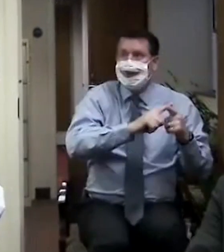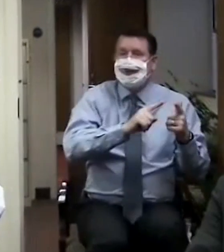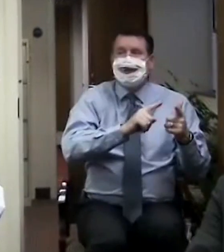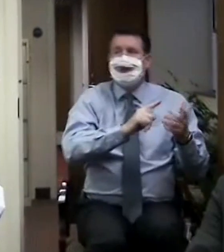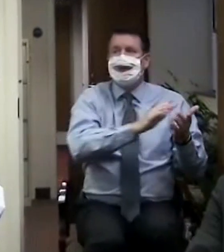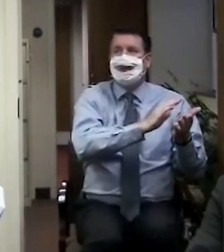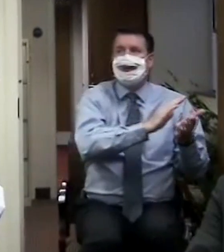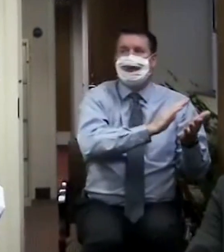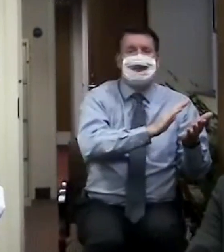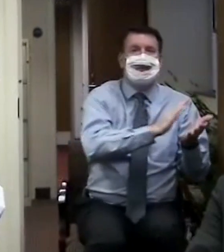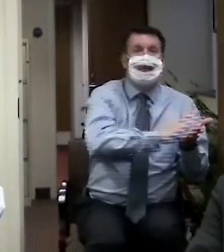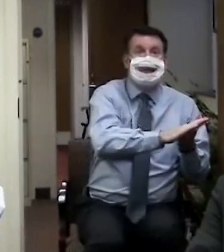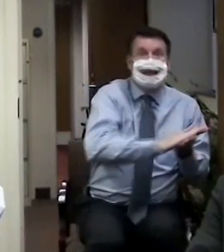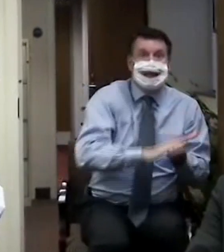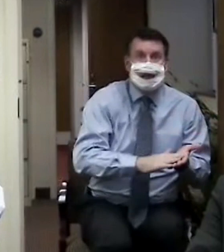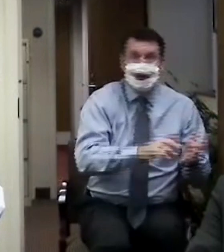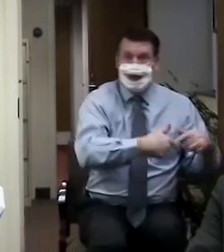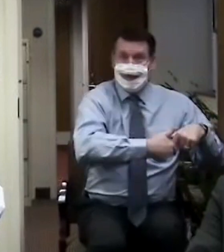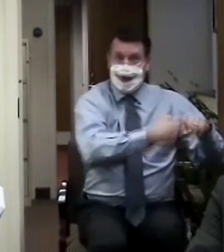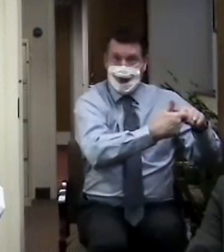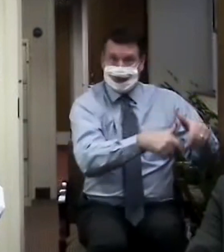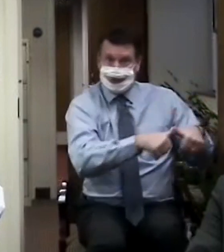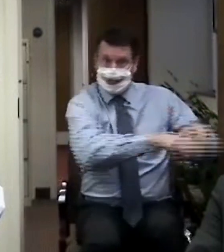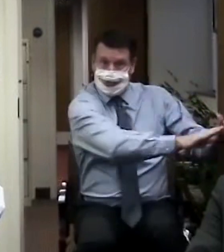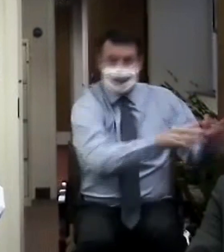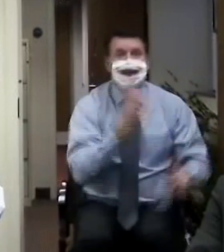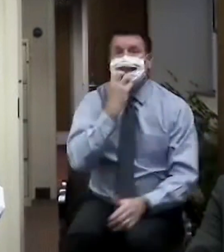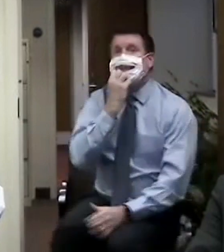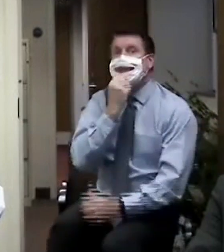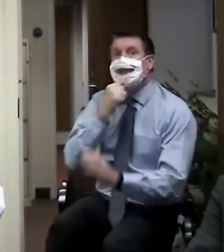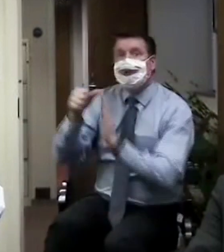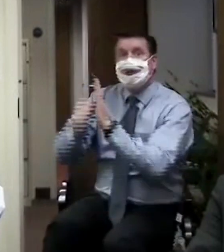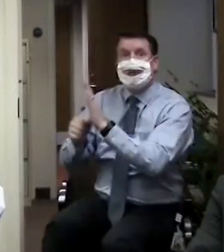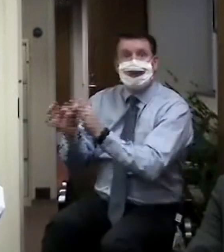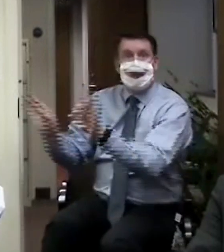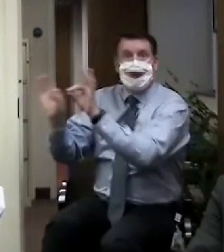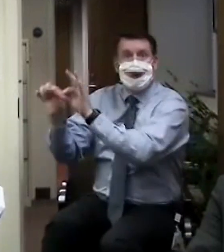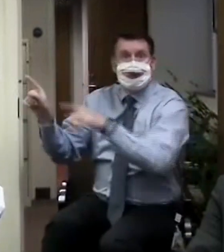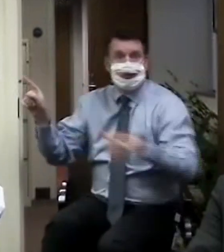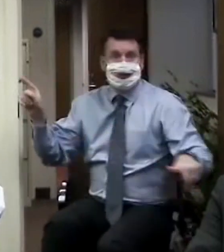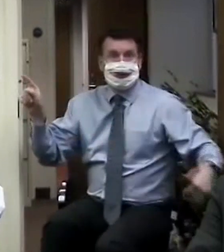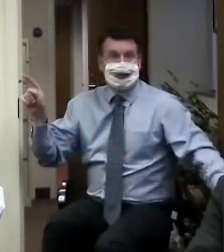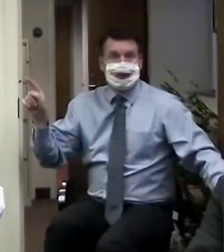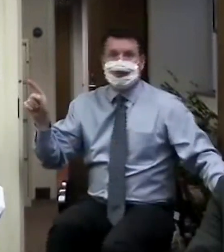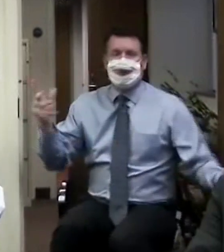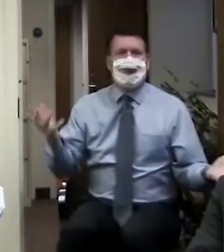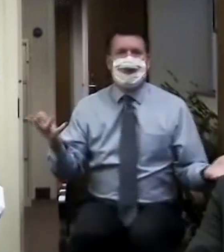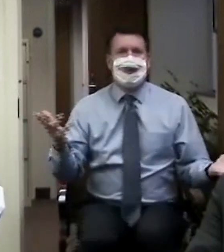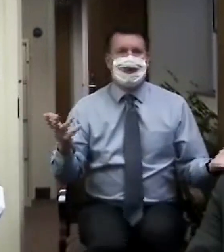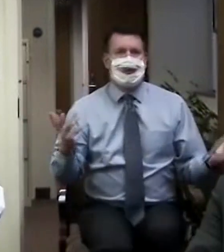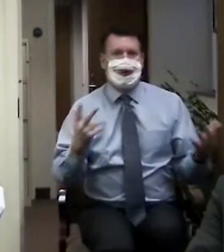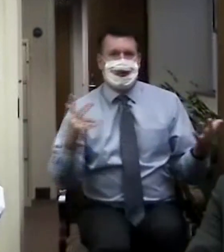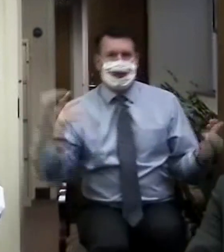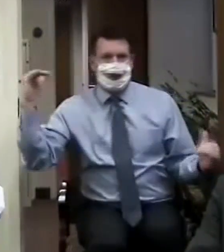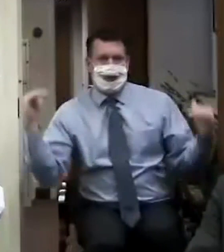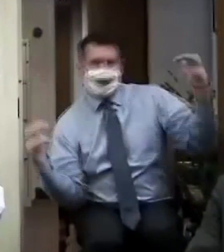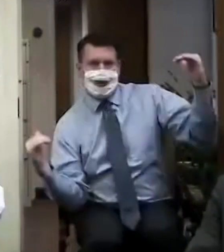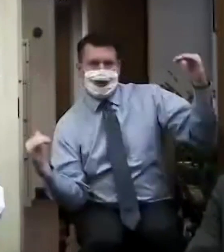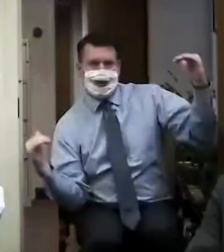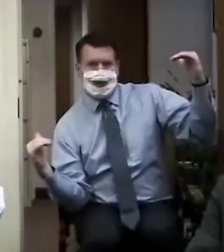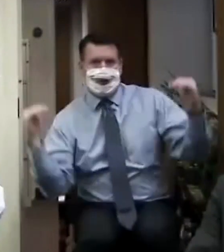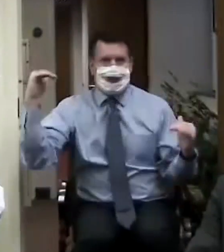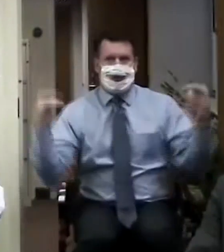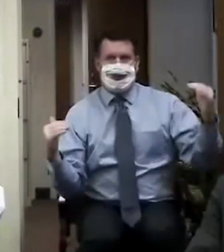so there's nurses, there's financial, administrative staff, there's office managers. It's